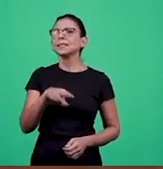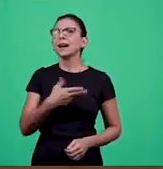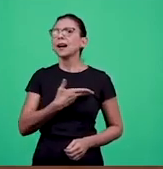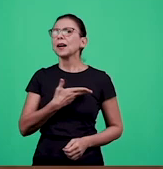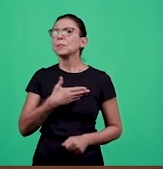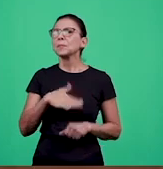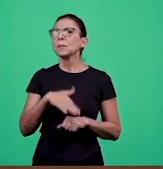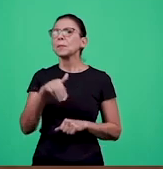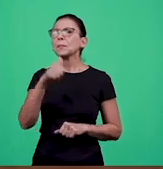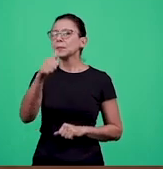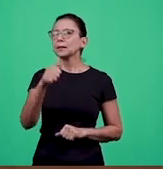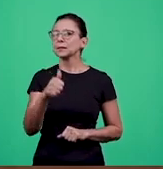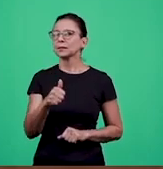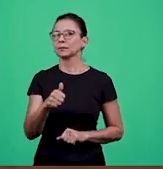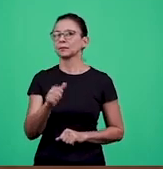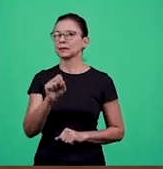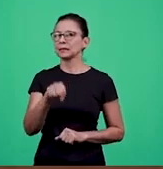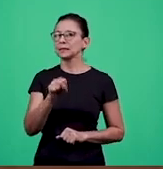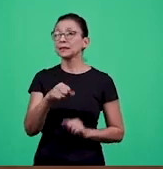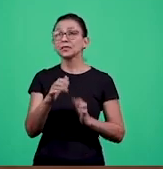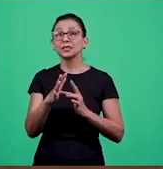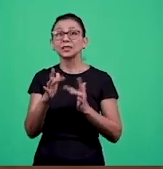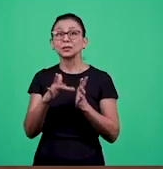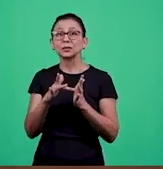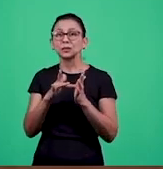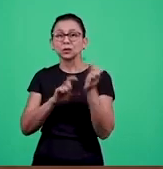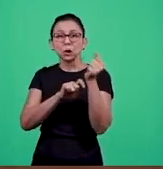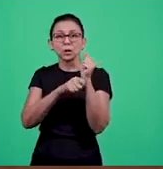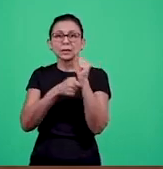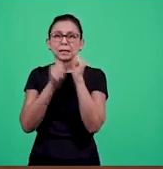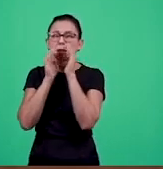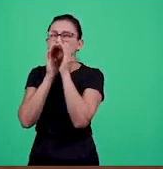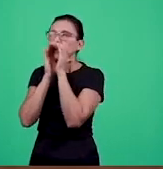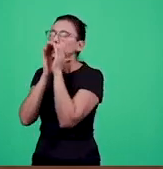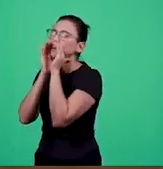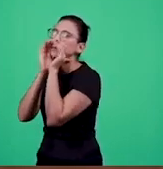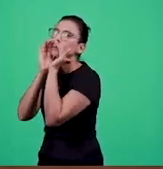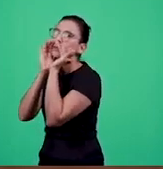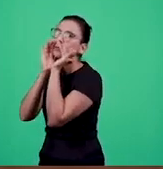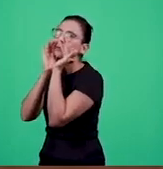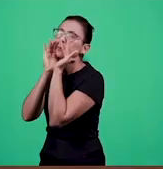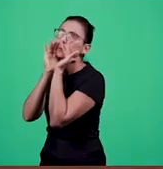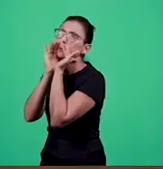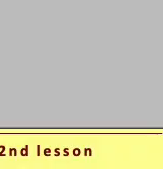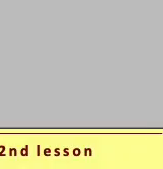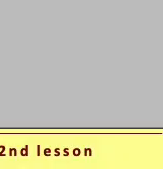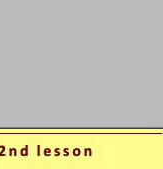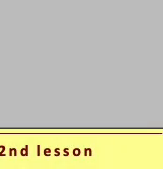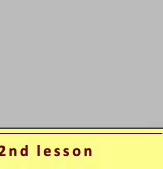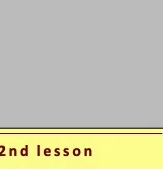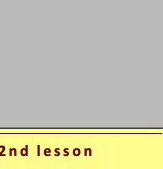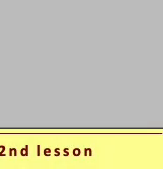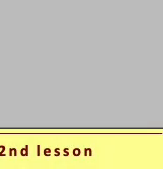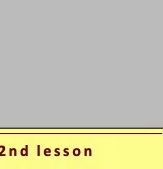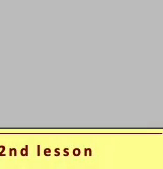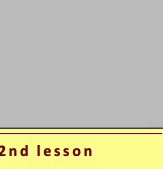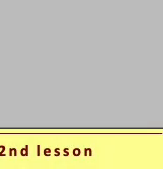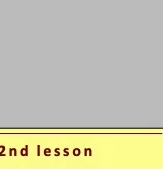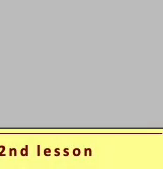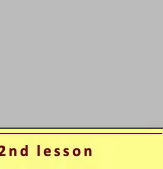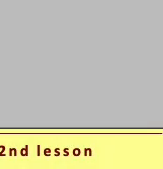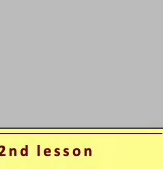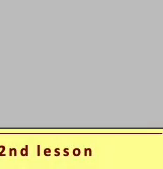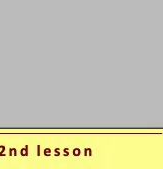friend. Our best friend being Jesus. We tell him everything. Our secrets. Our